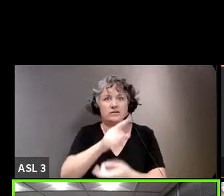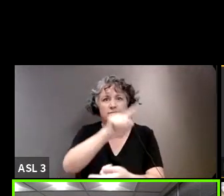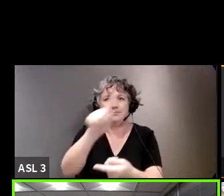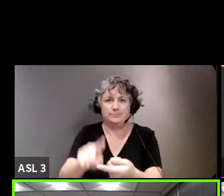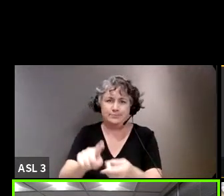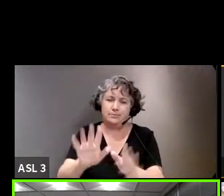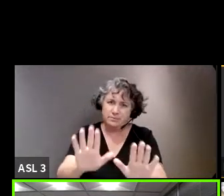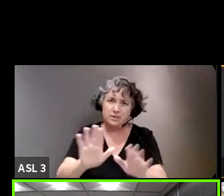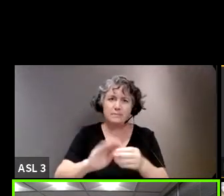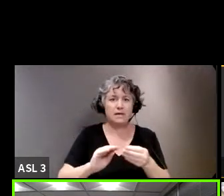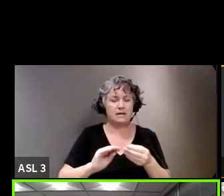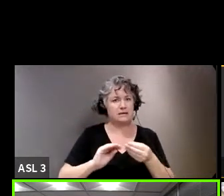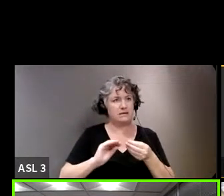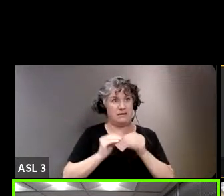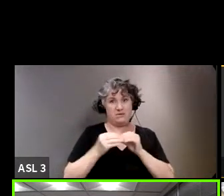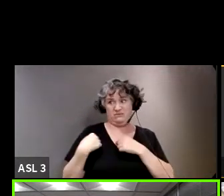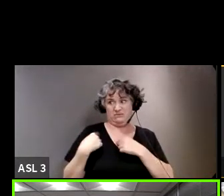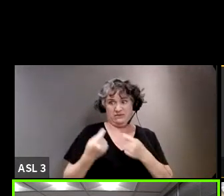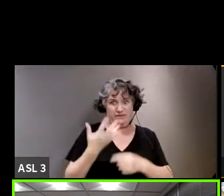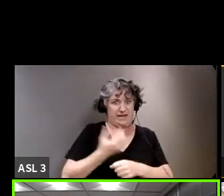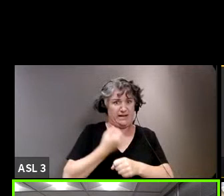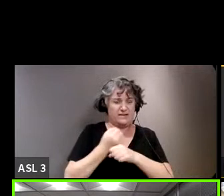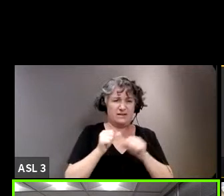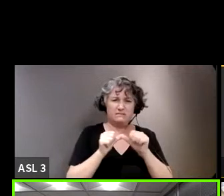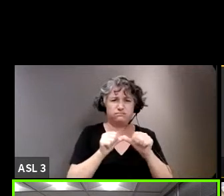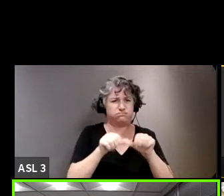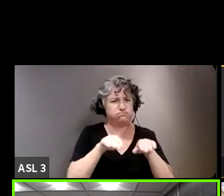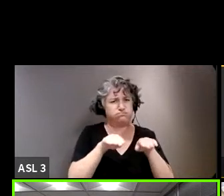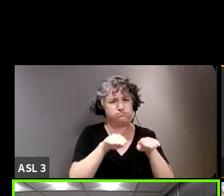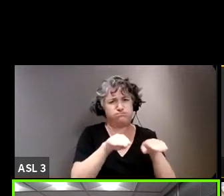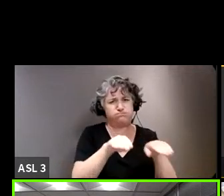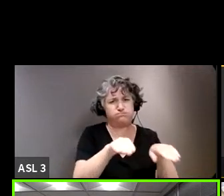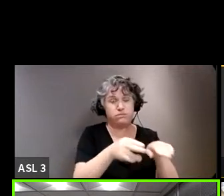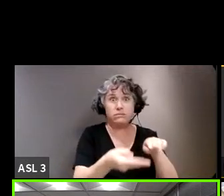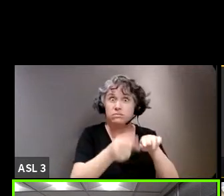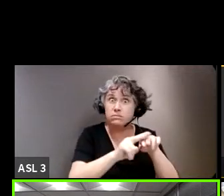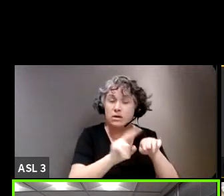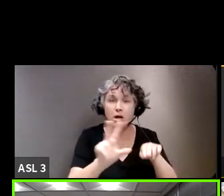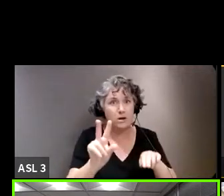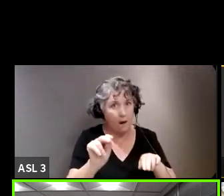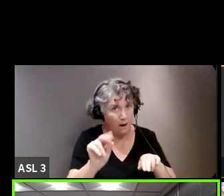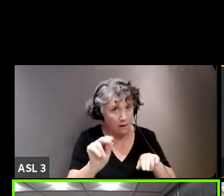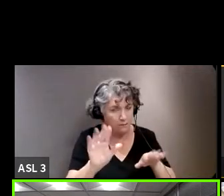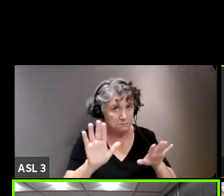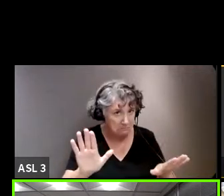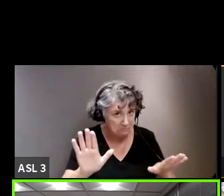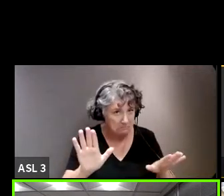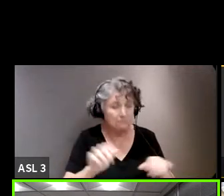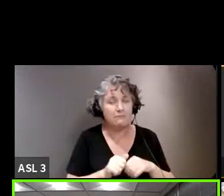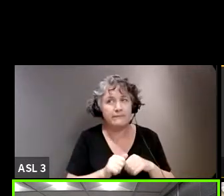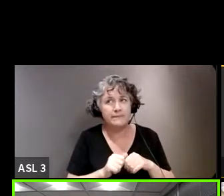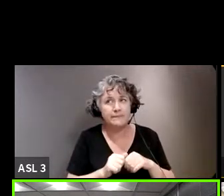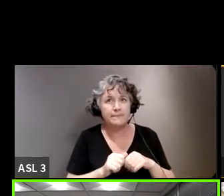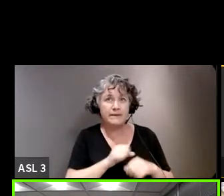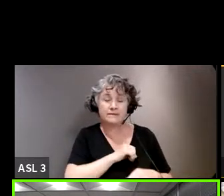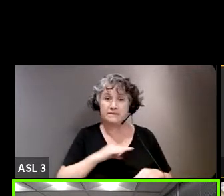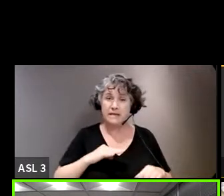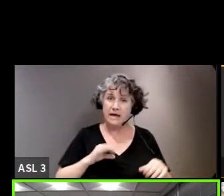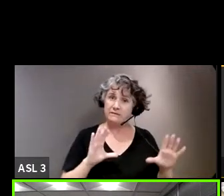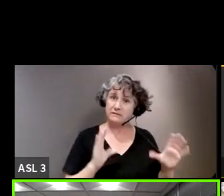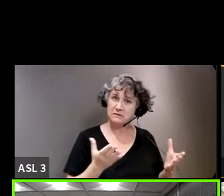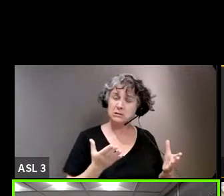been pretty steady over the last five years they have not been dramatically increasing we we are staffed